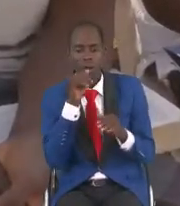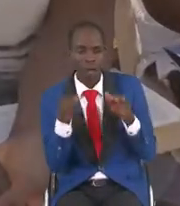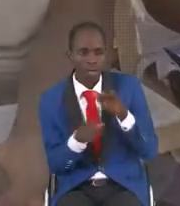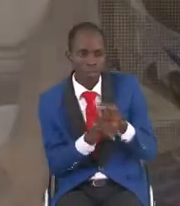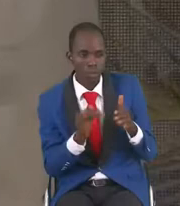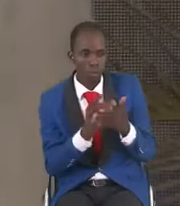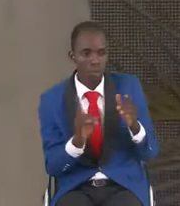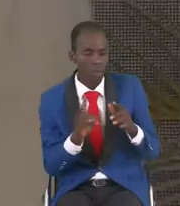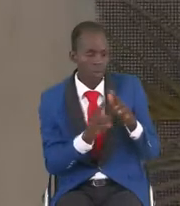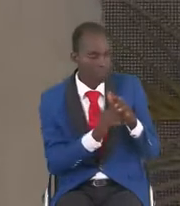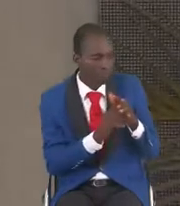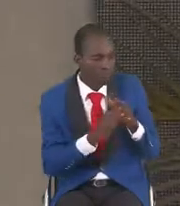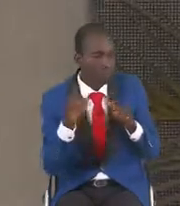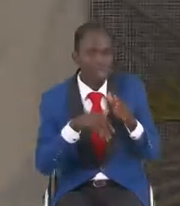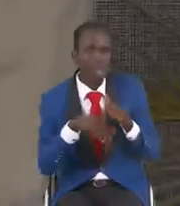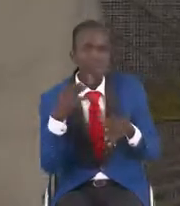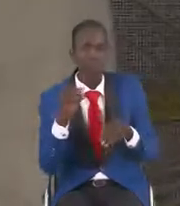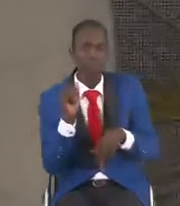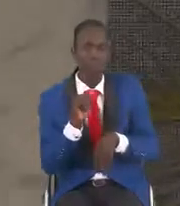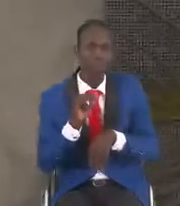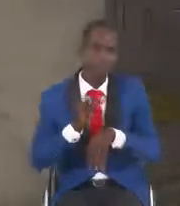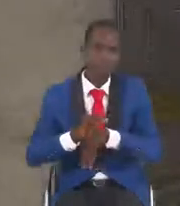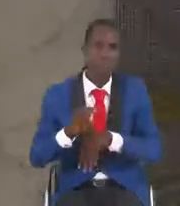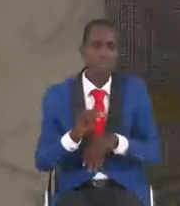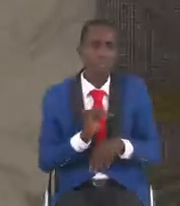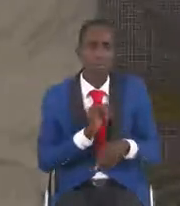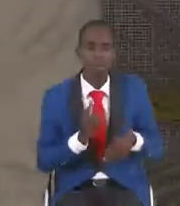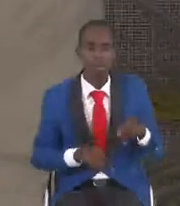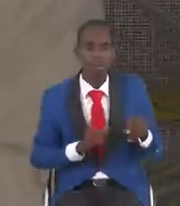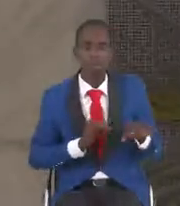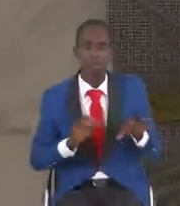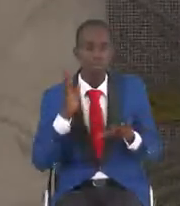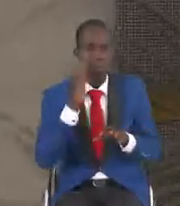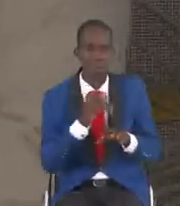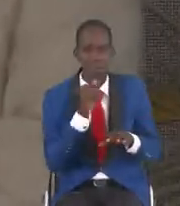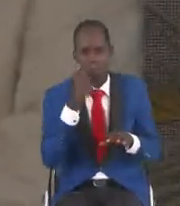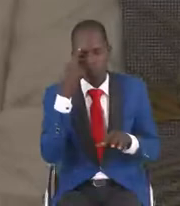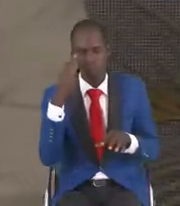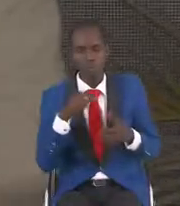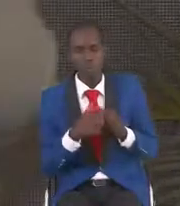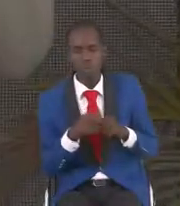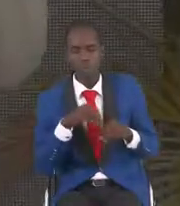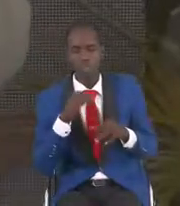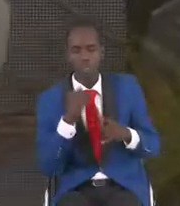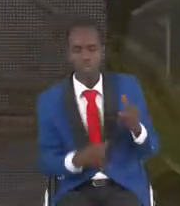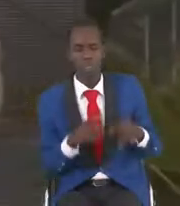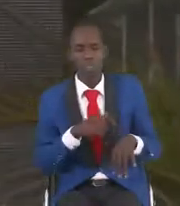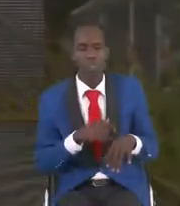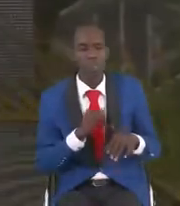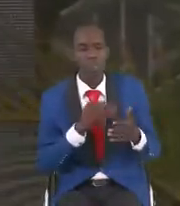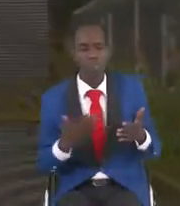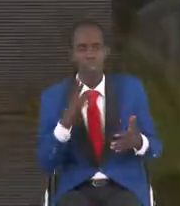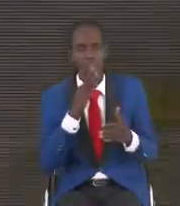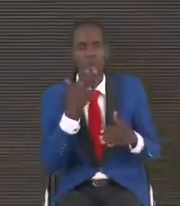of ministry. I cannot, I will not, because you know these last days things are bad. Now there